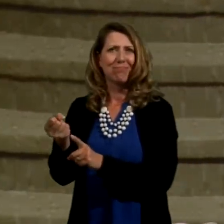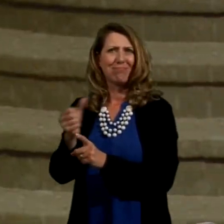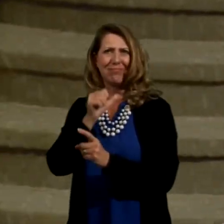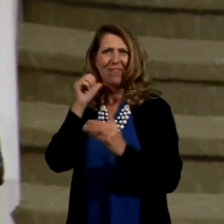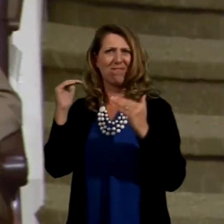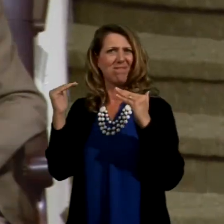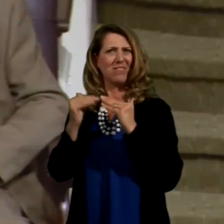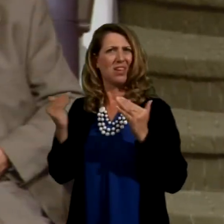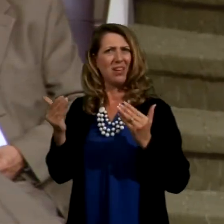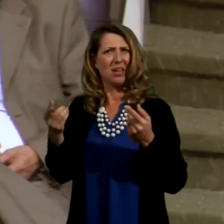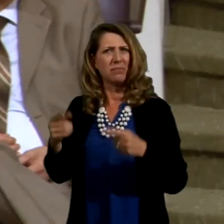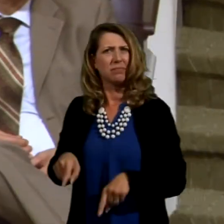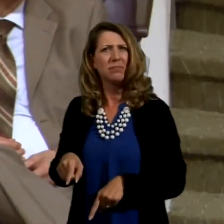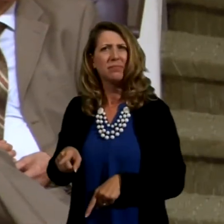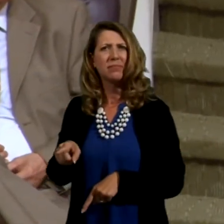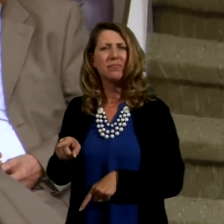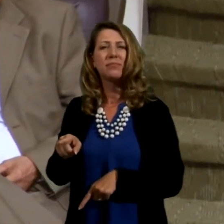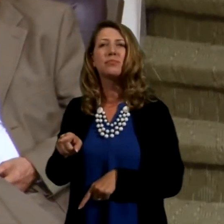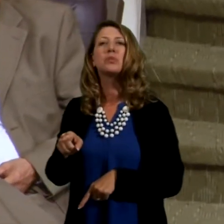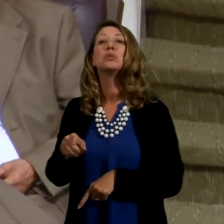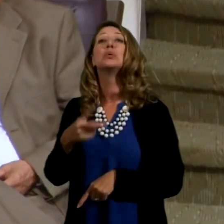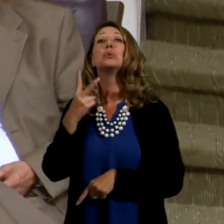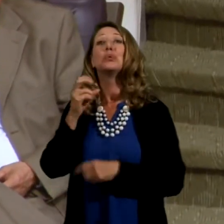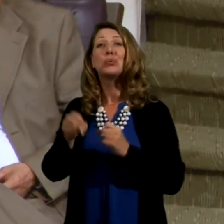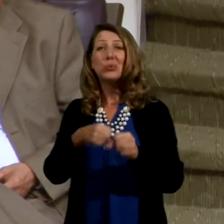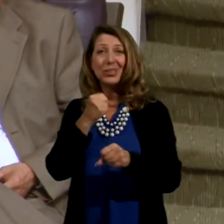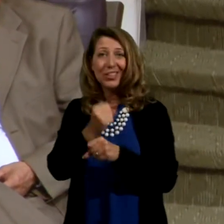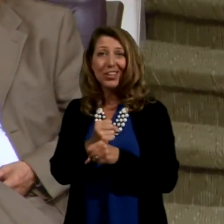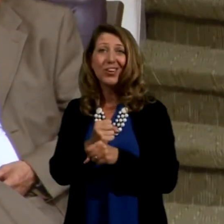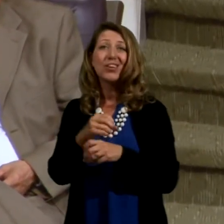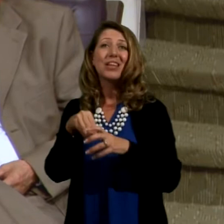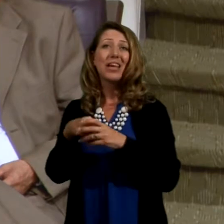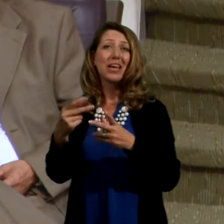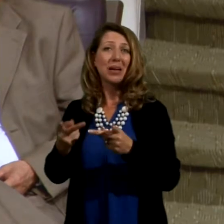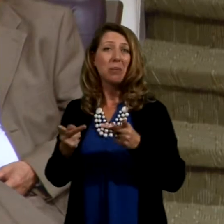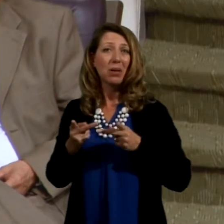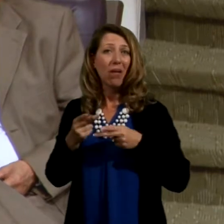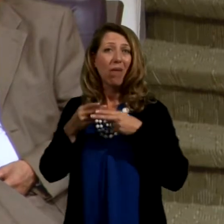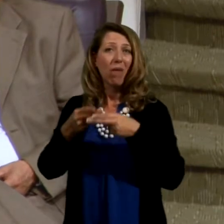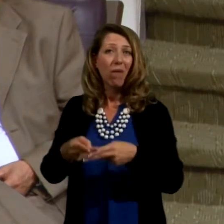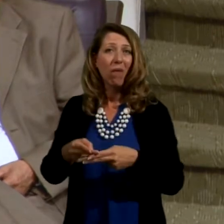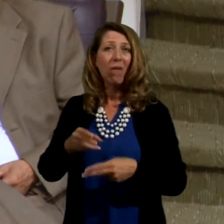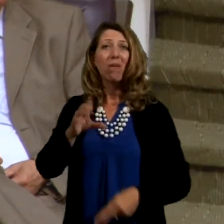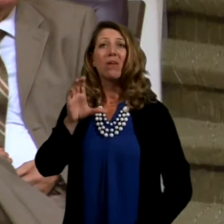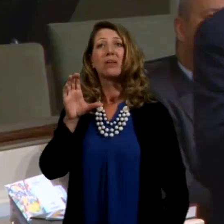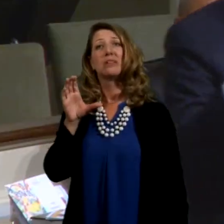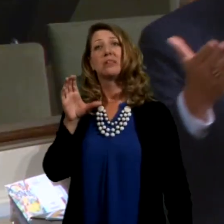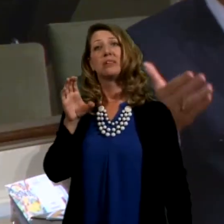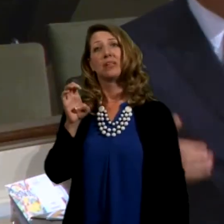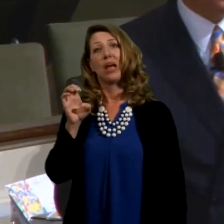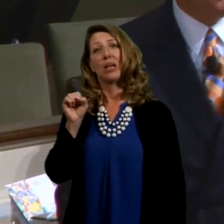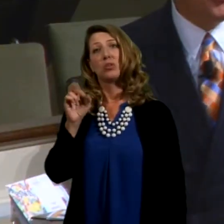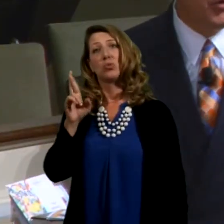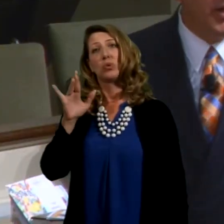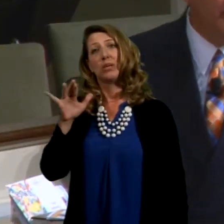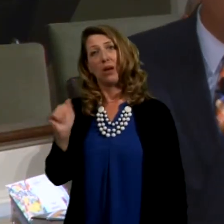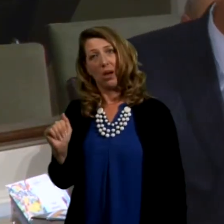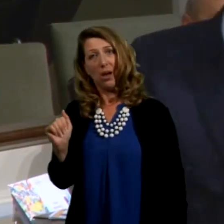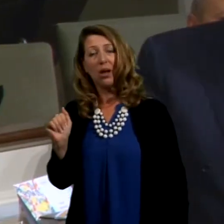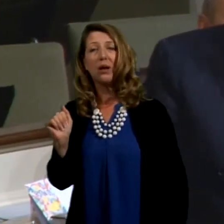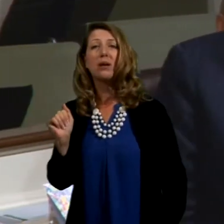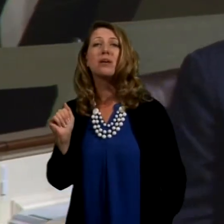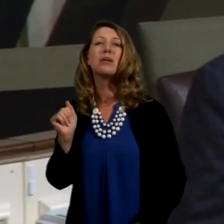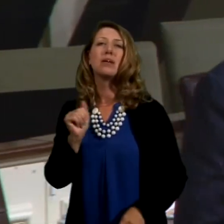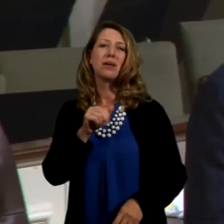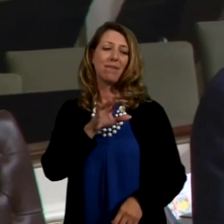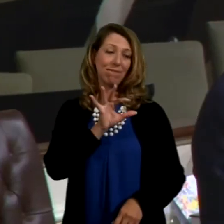unjustly. But he spent 2 years of his life in a place called Caesarea. He had several people interview him,